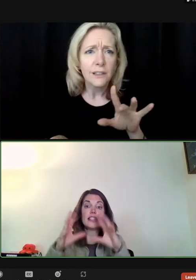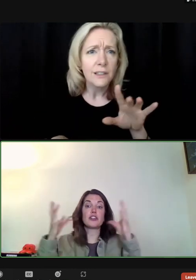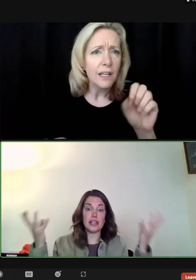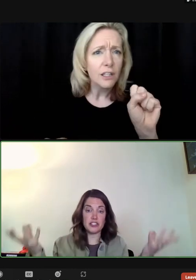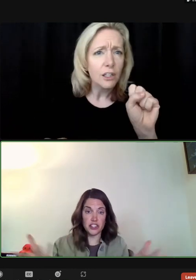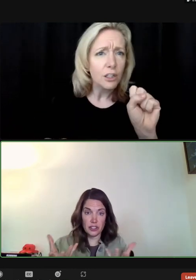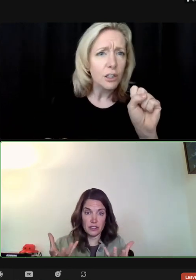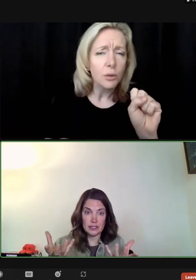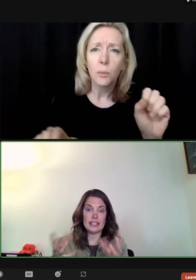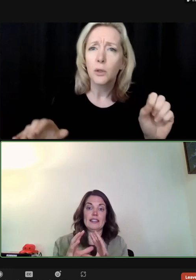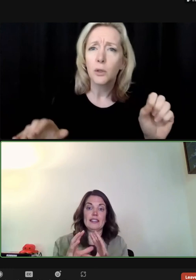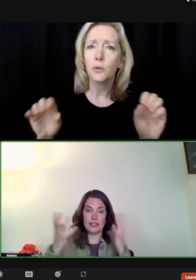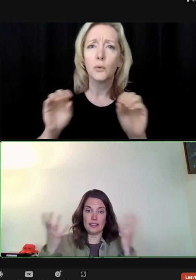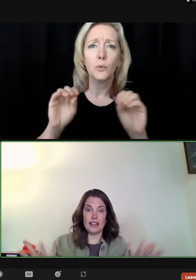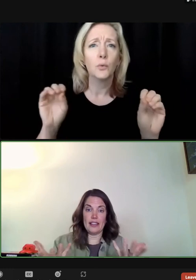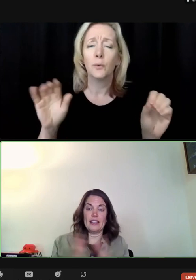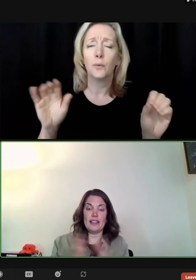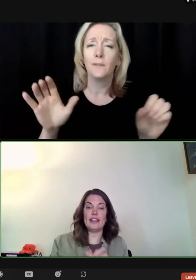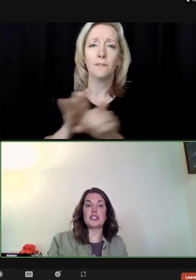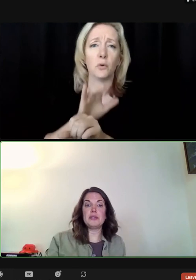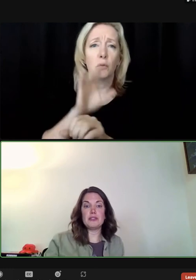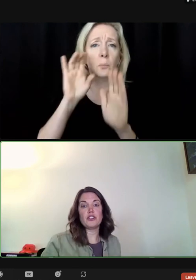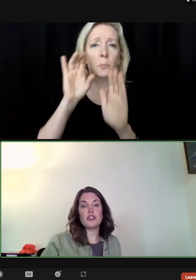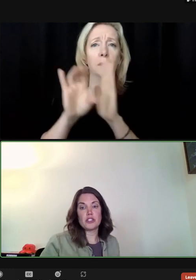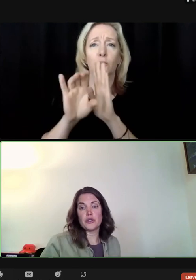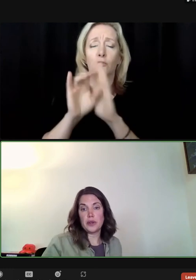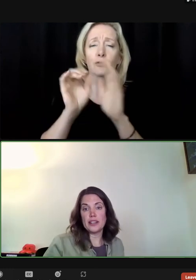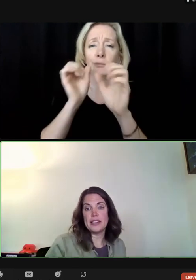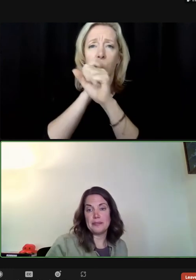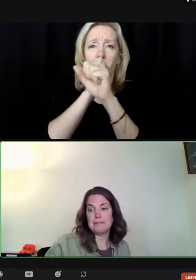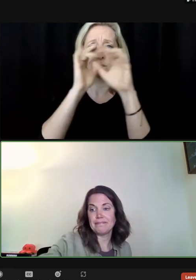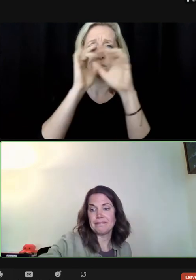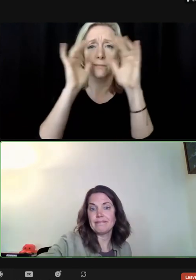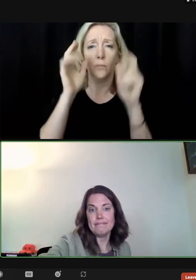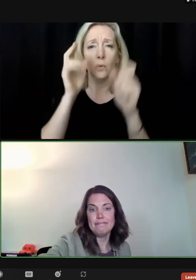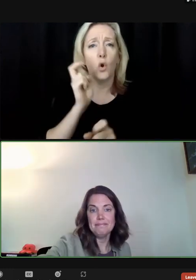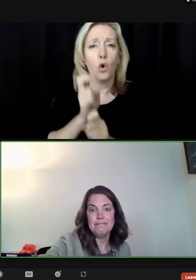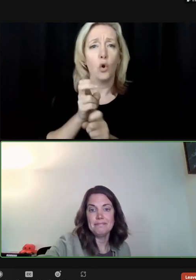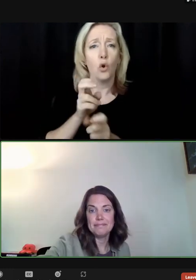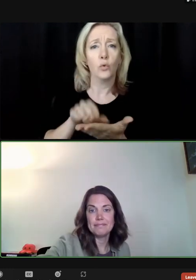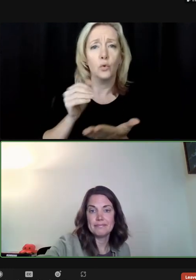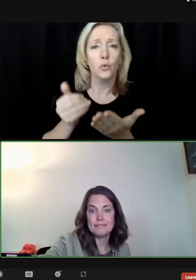is a clear picture, then it's going to be difficult to learn new content.